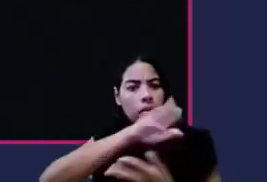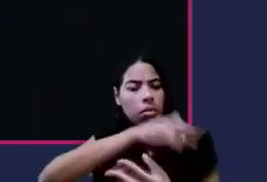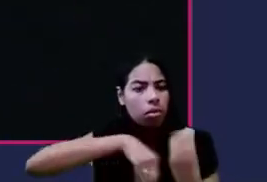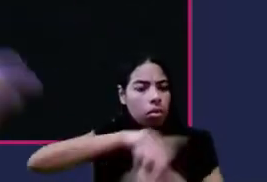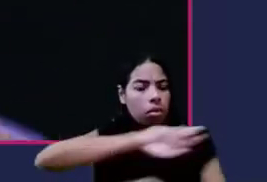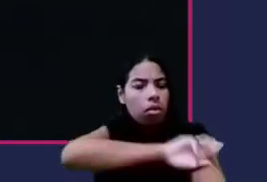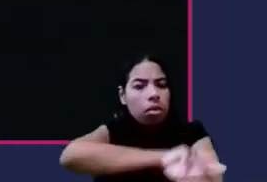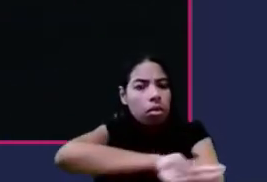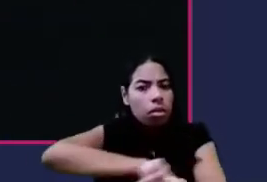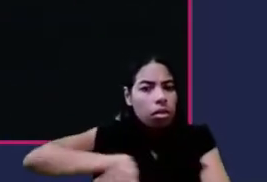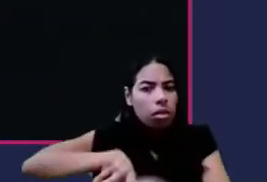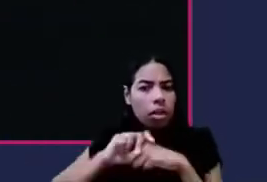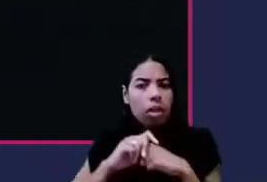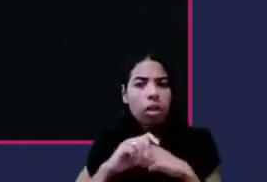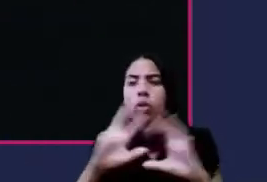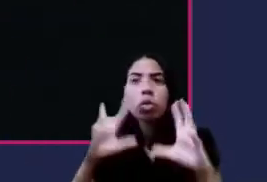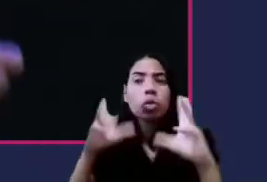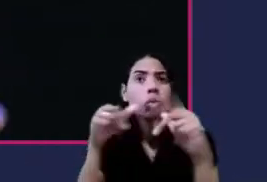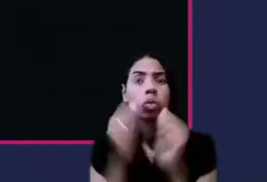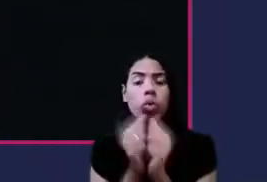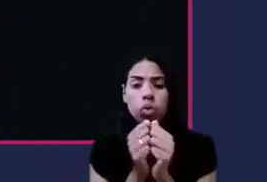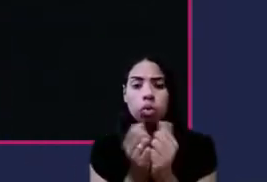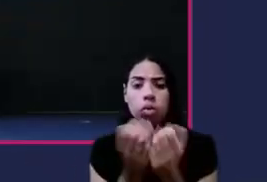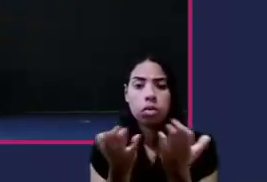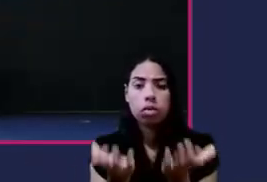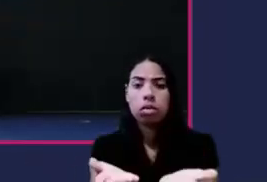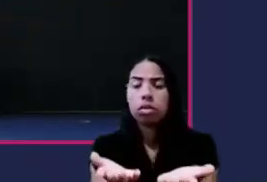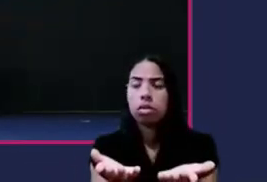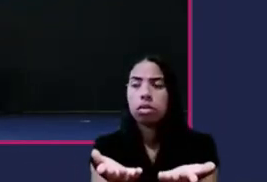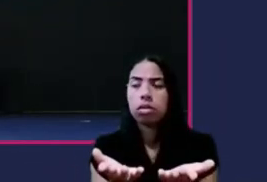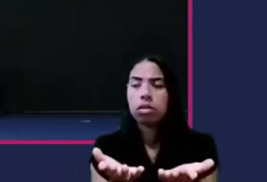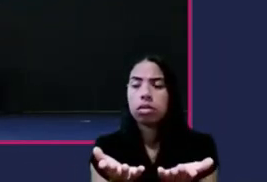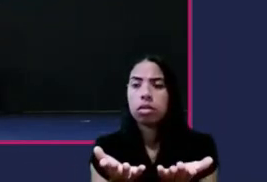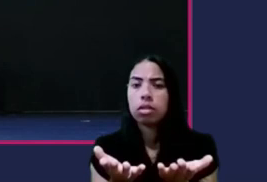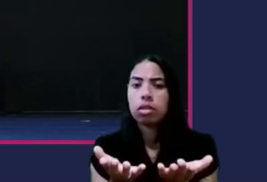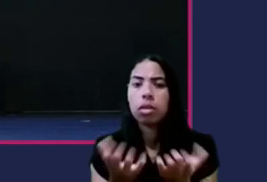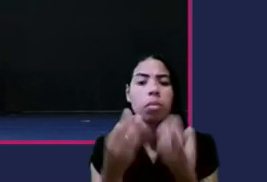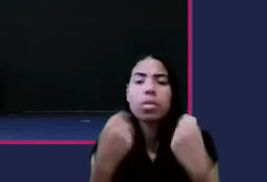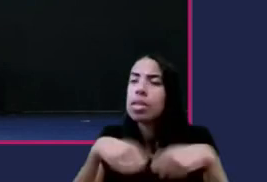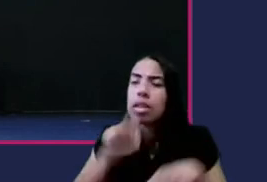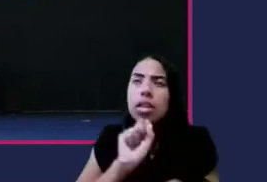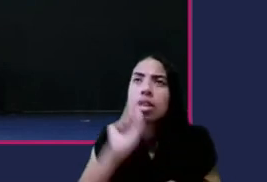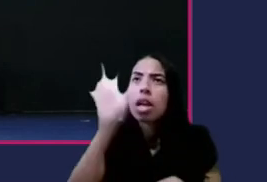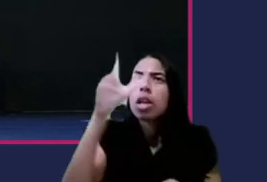continental country. We have Africans, we have indigenous people. I am German and